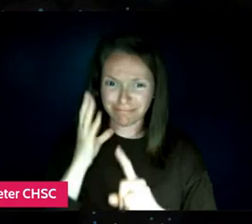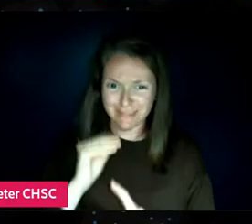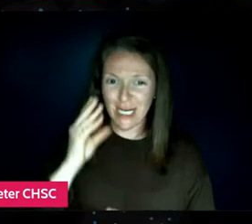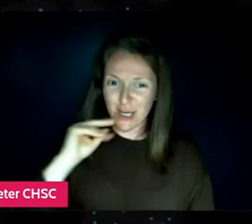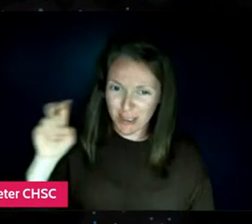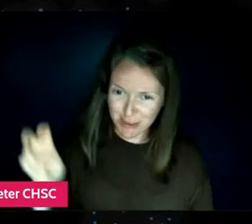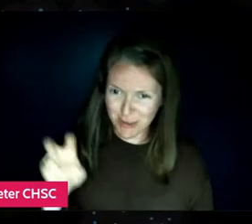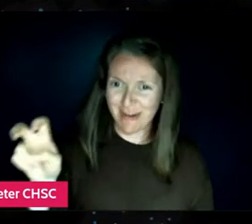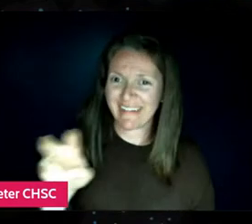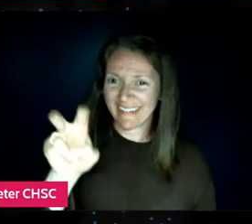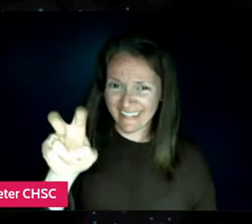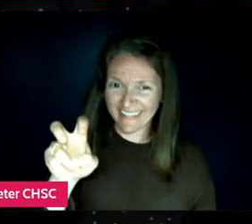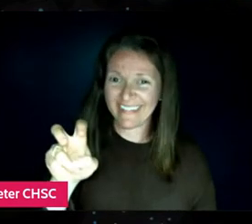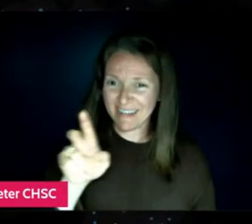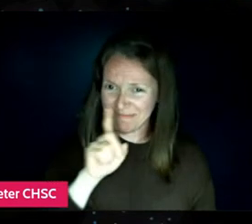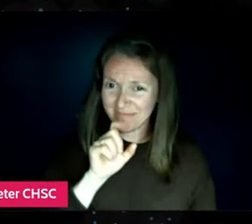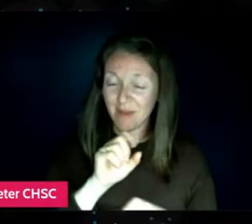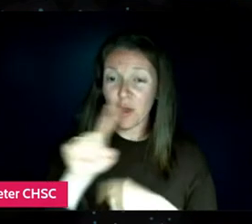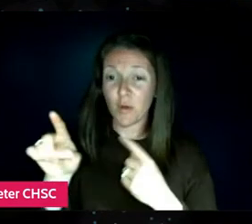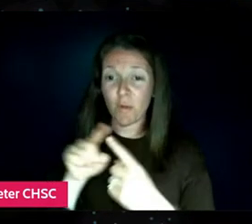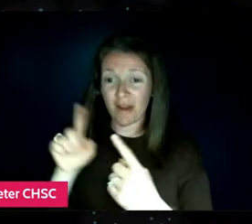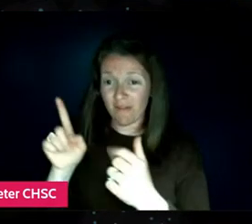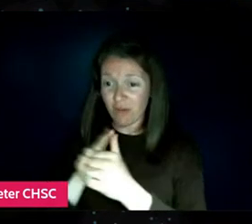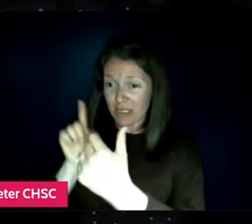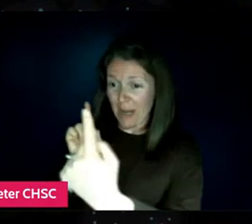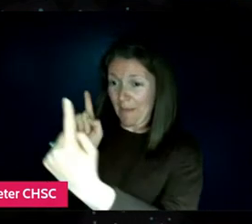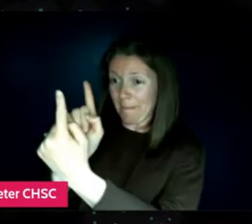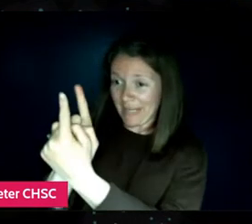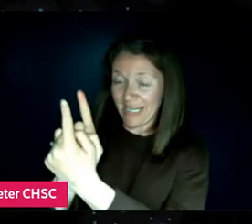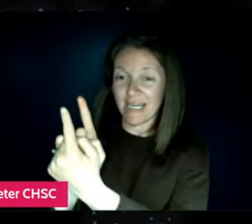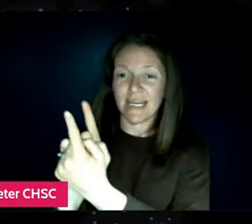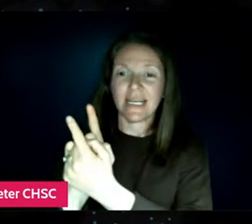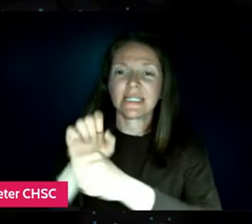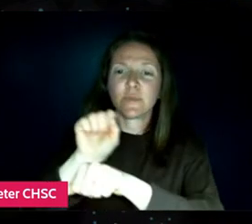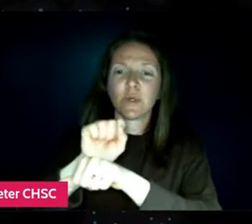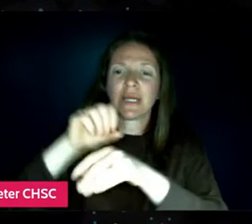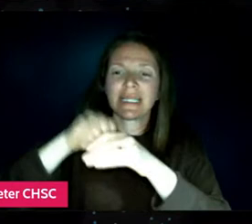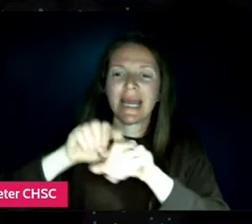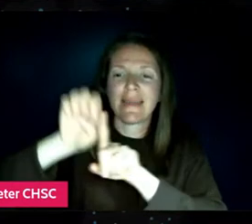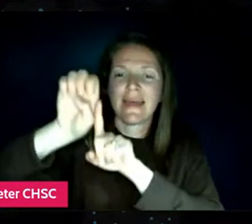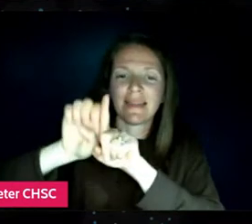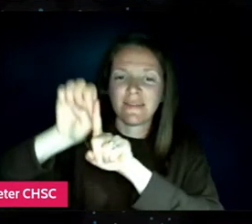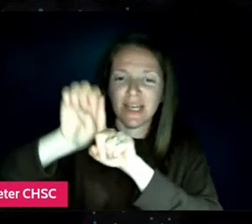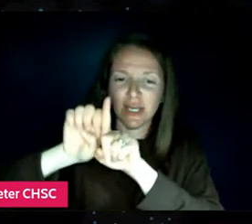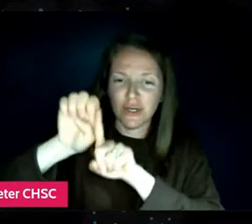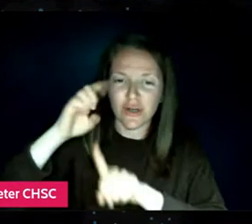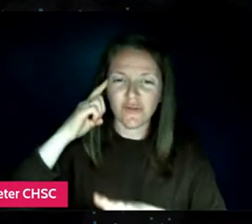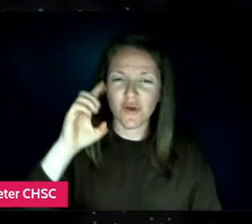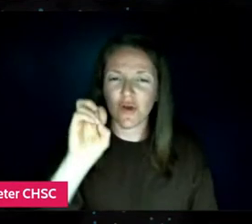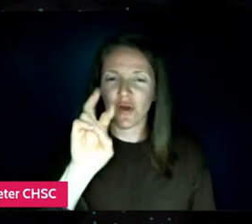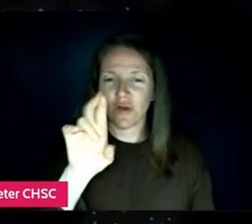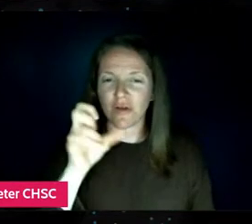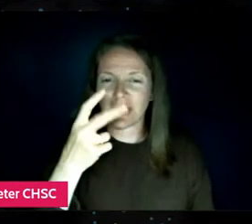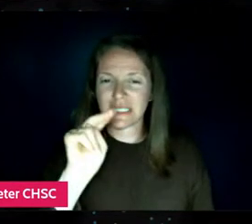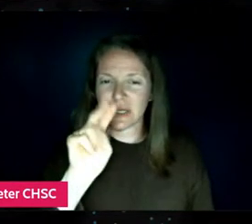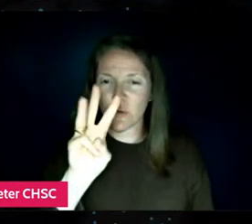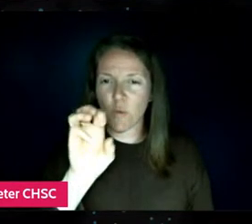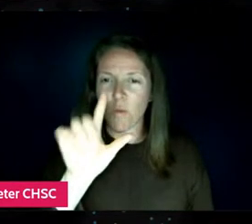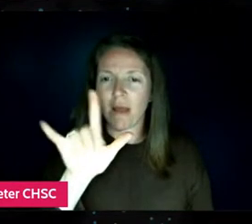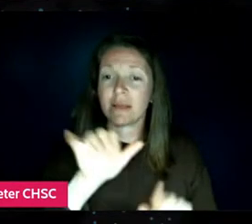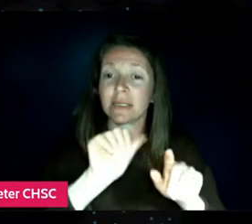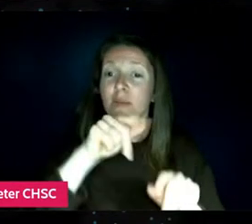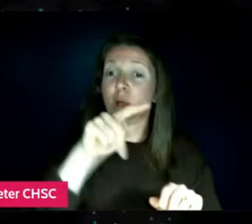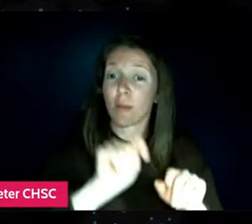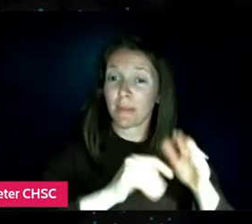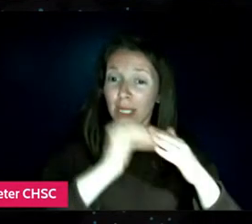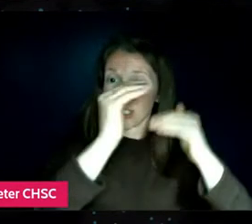this film. When we meet him, he's operating the elevator in Orson Welles' apartment building.